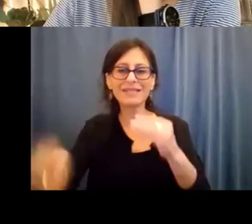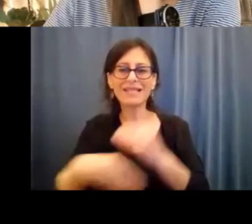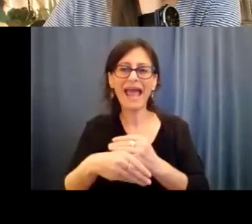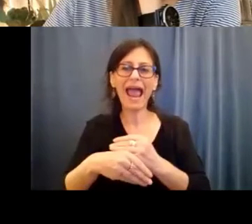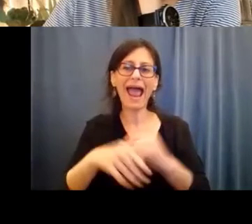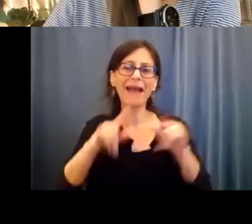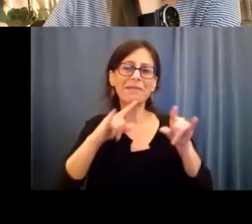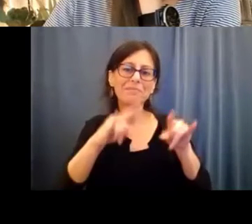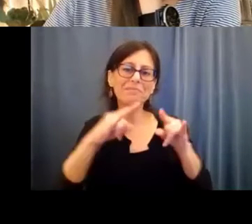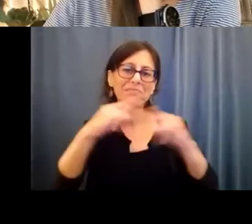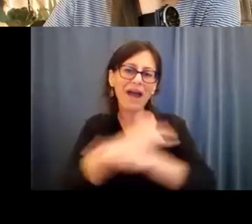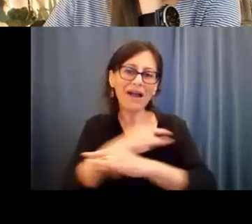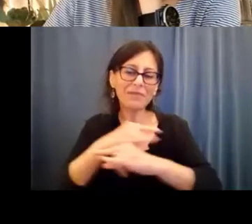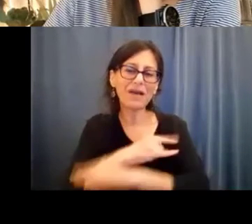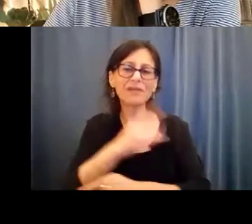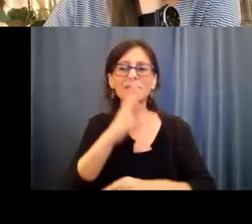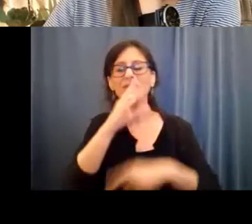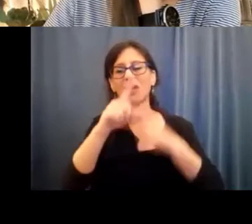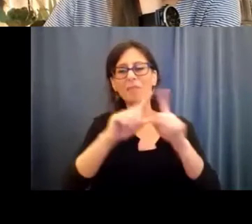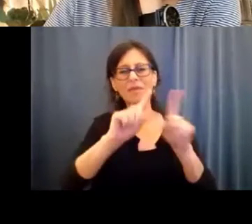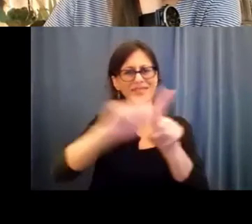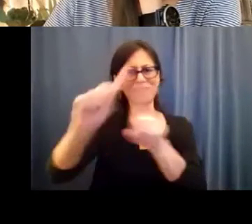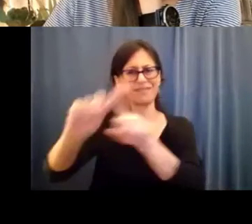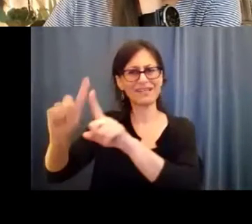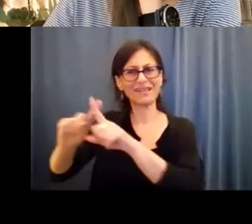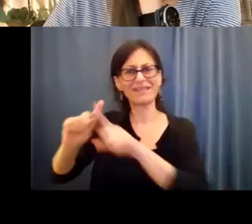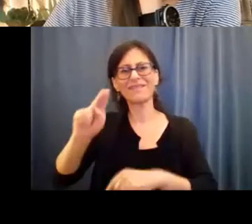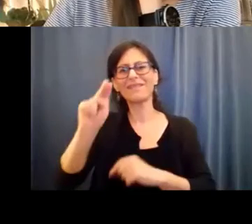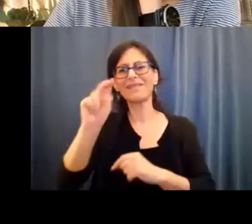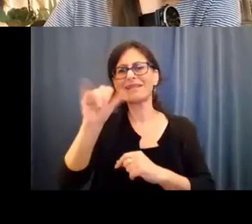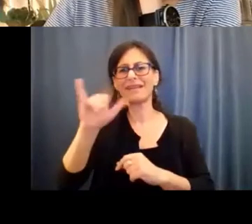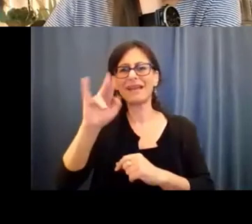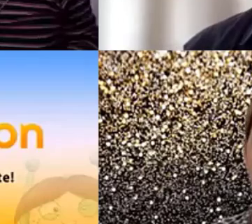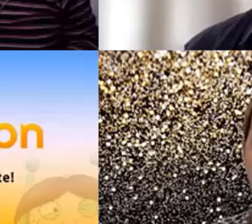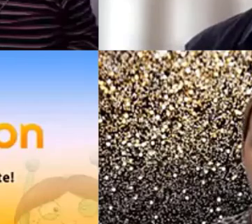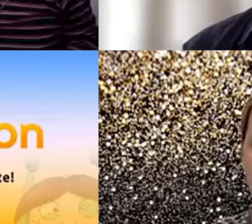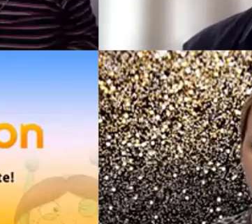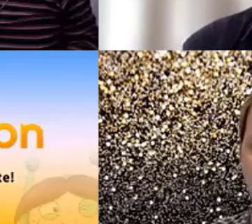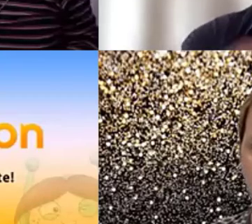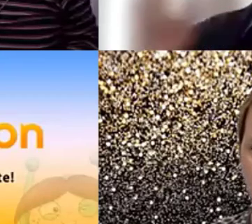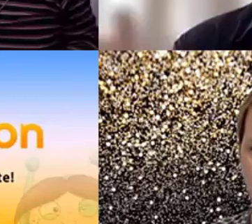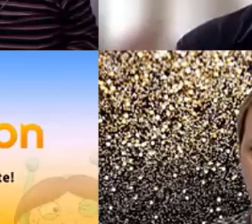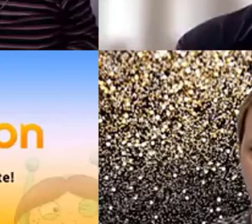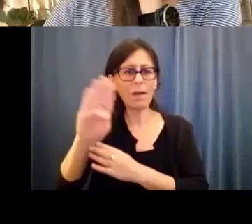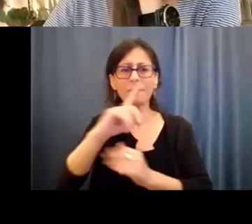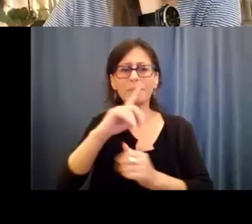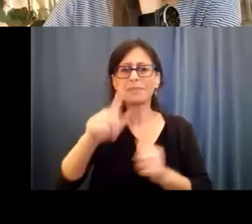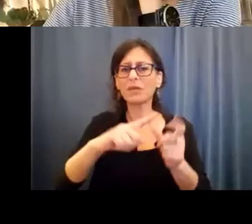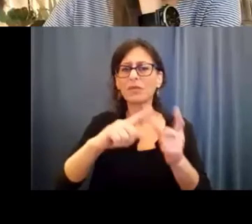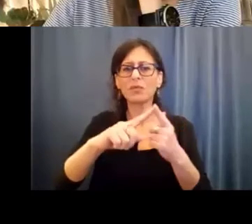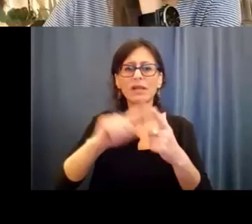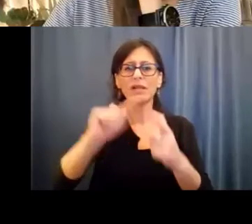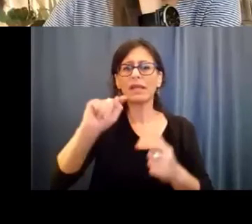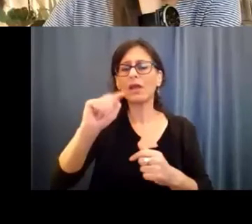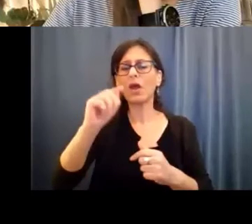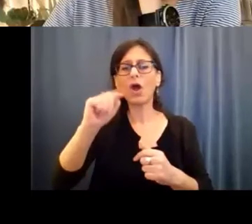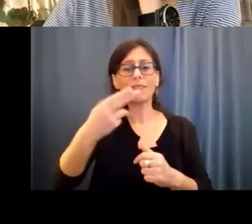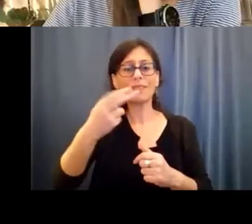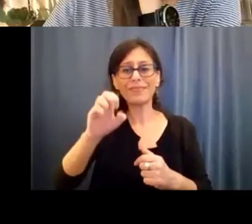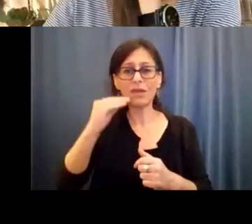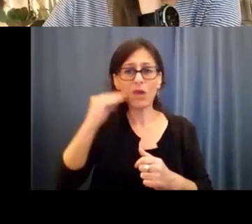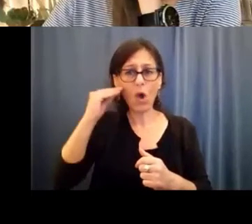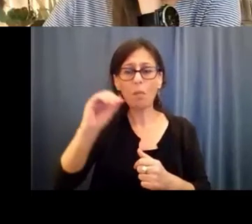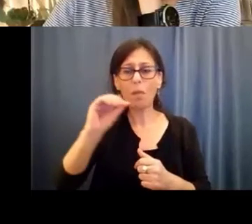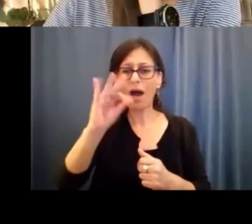and Dwarfopsychosis and Social Fitness and, Nene to Bomb, all of the films, every single film